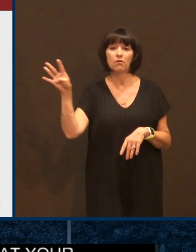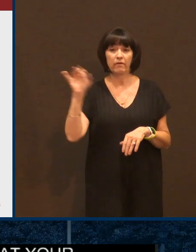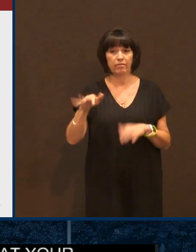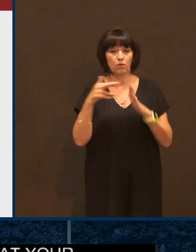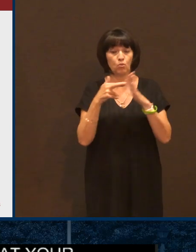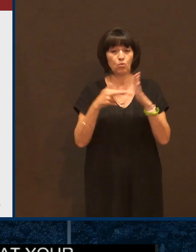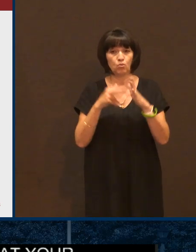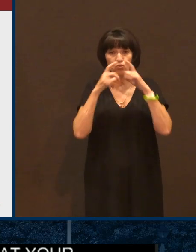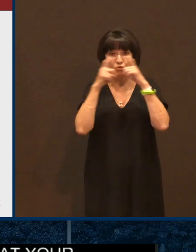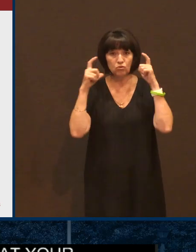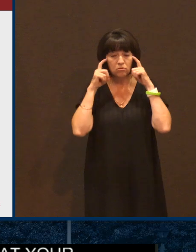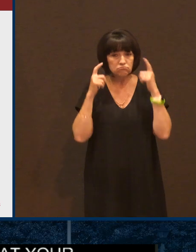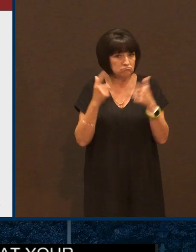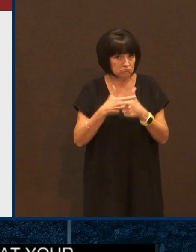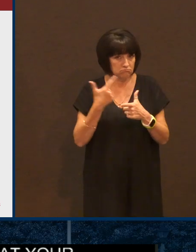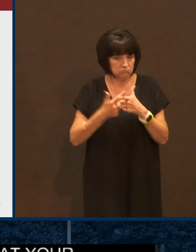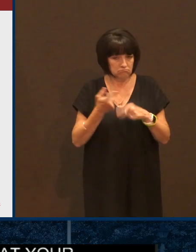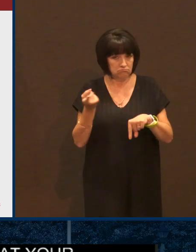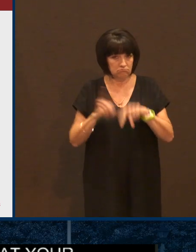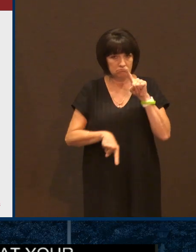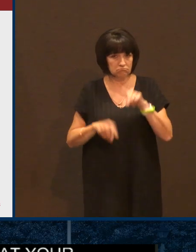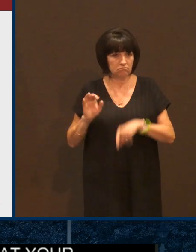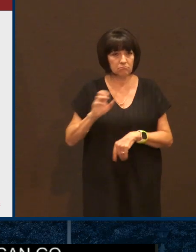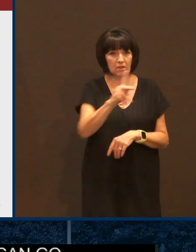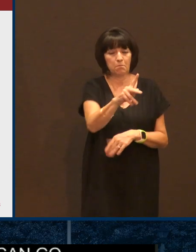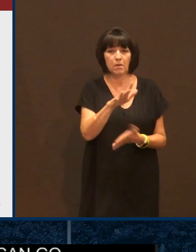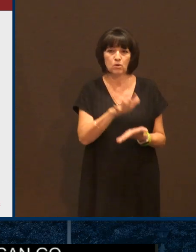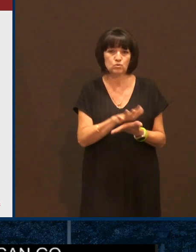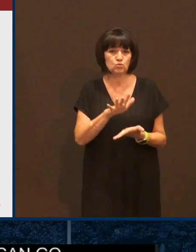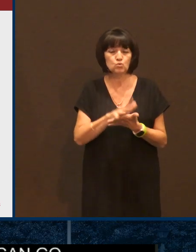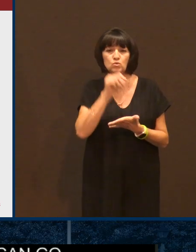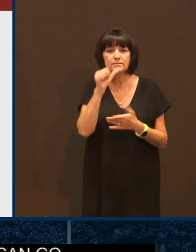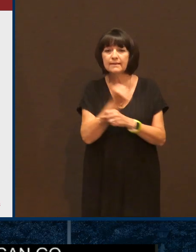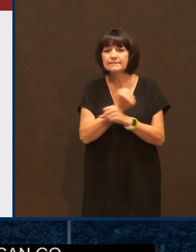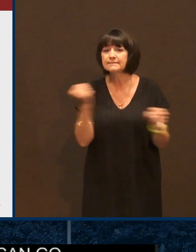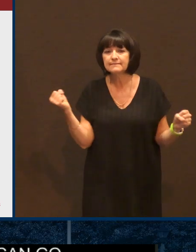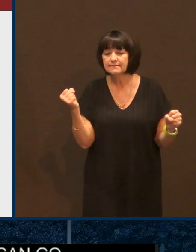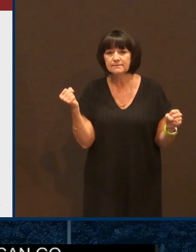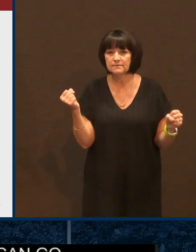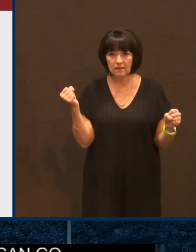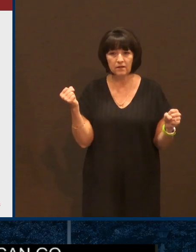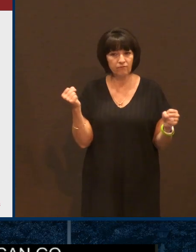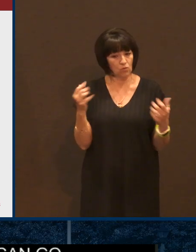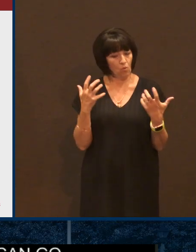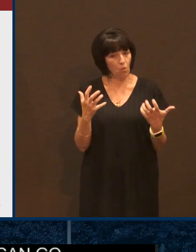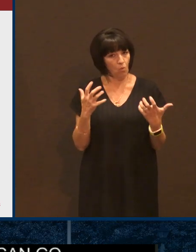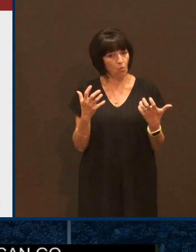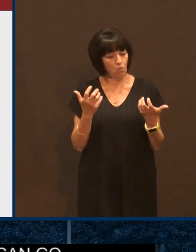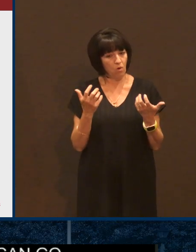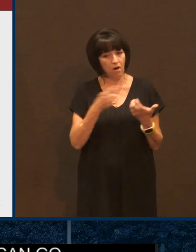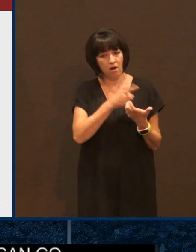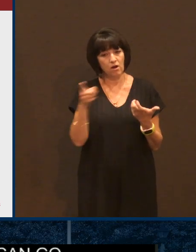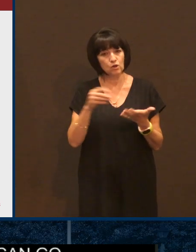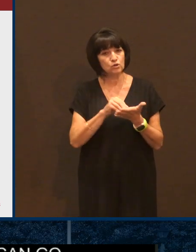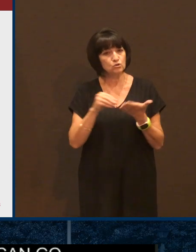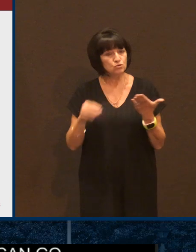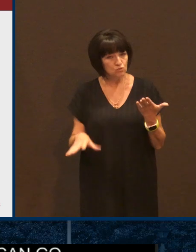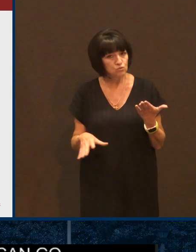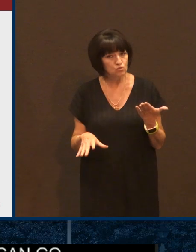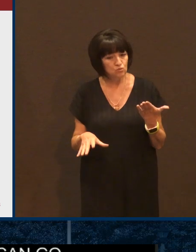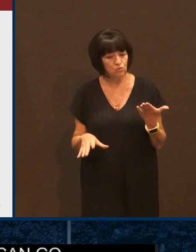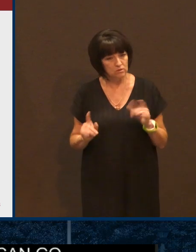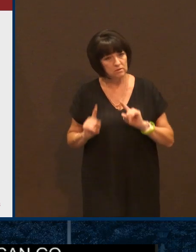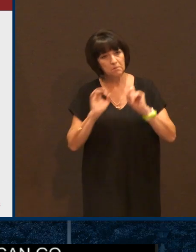in school with in-person instruction through the fall and spring. All the public health experts tell us that